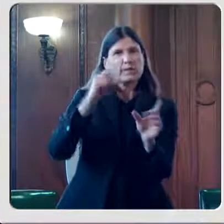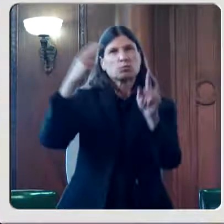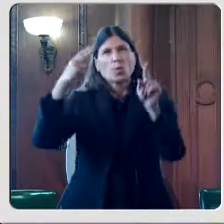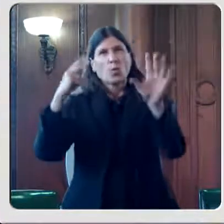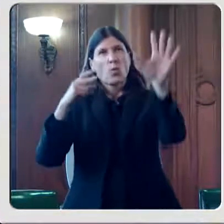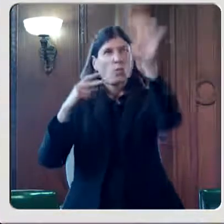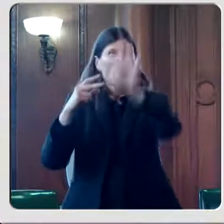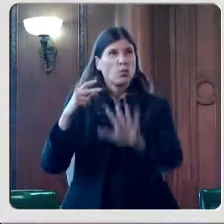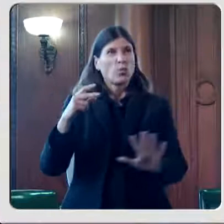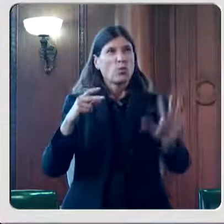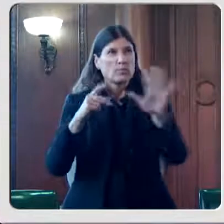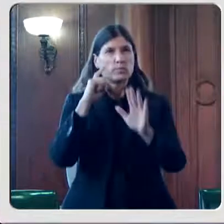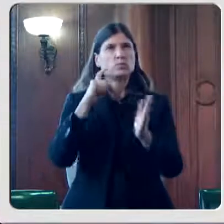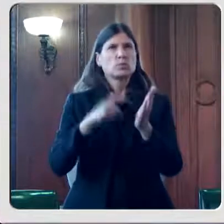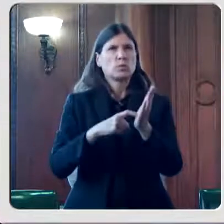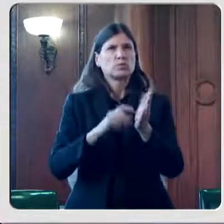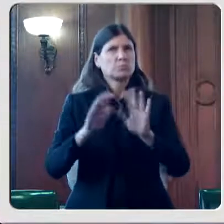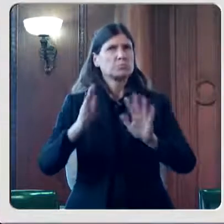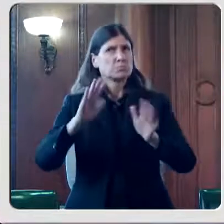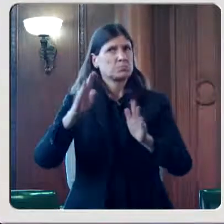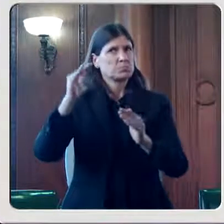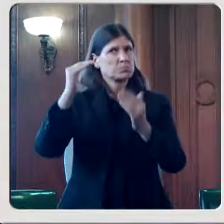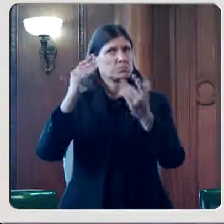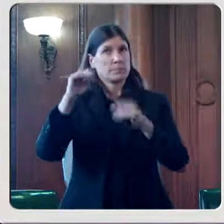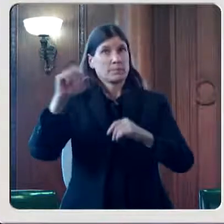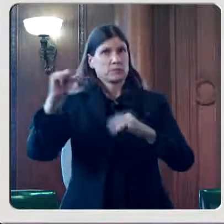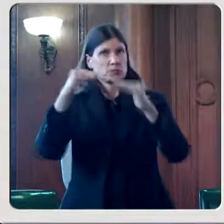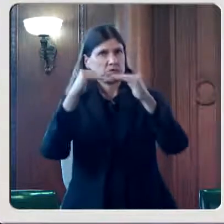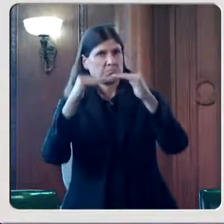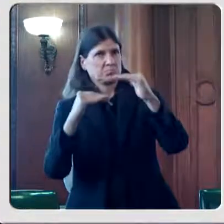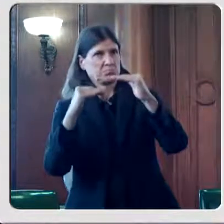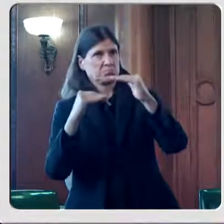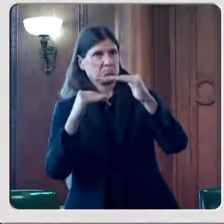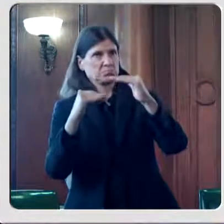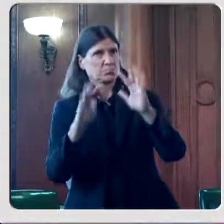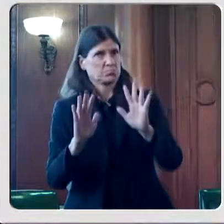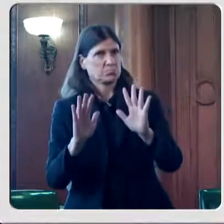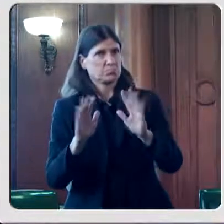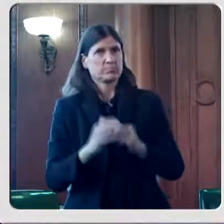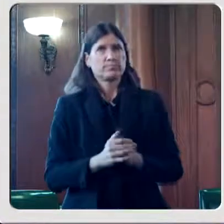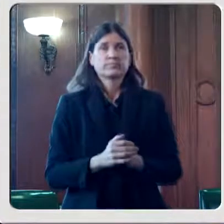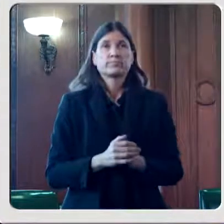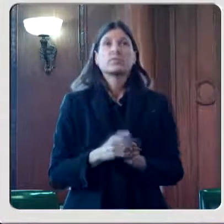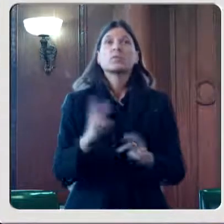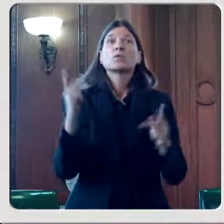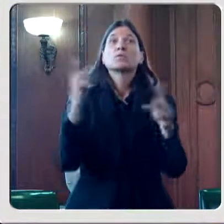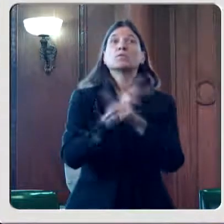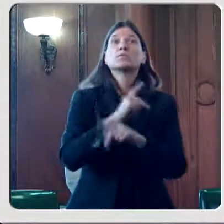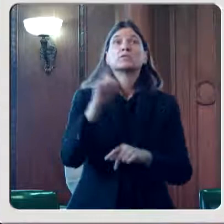61.9 per 100,000 population versus Bristol County, Fall River, New Bedford area,